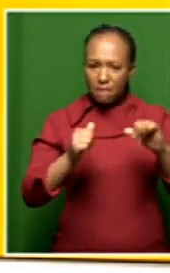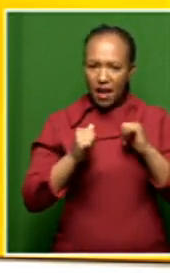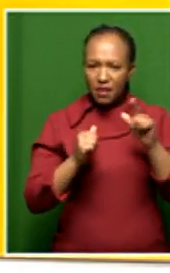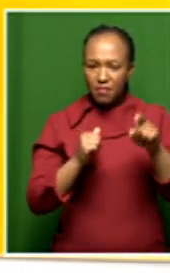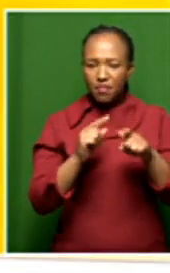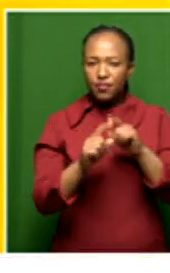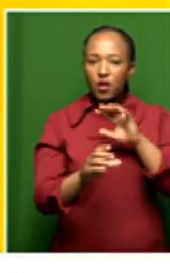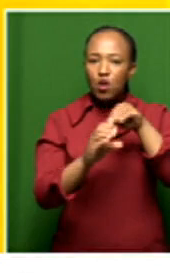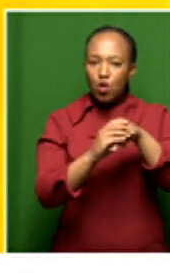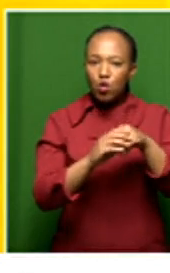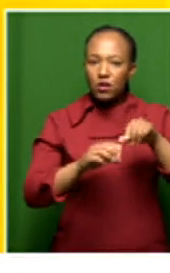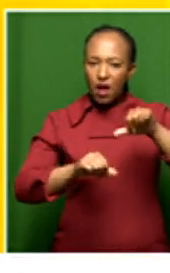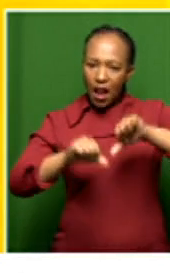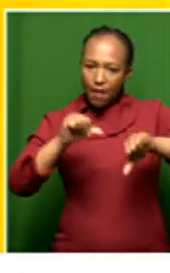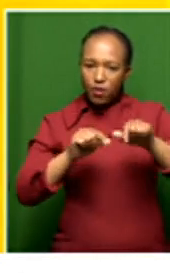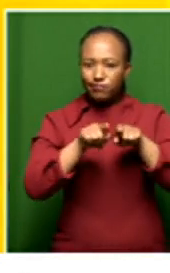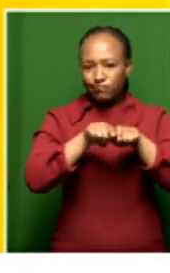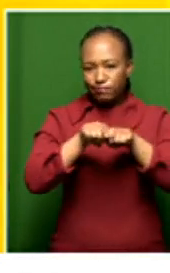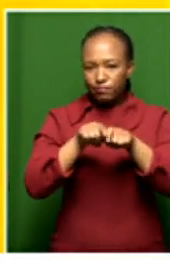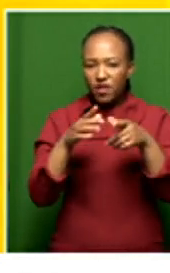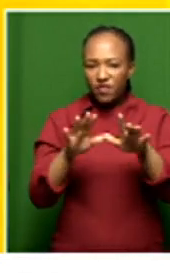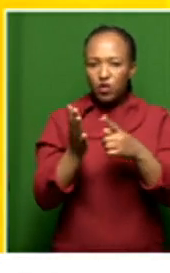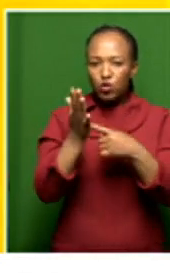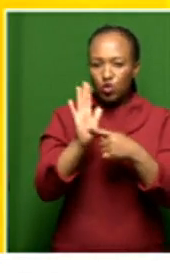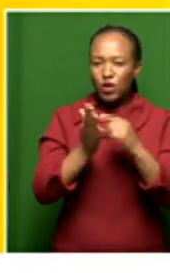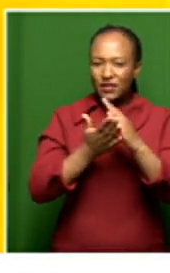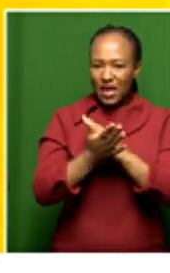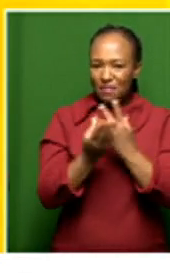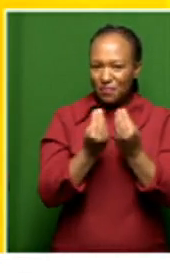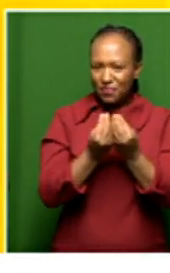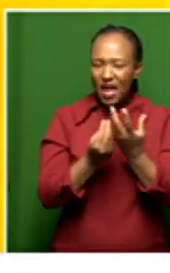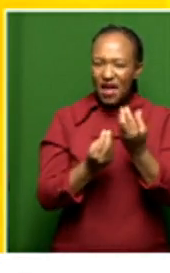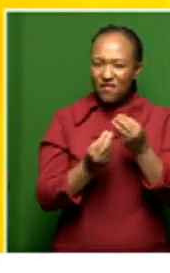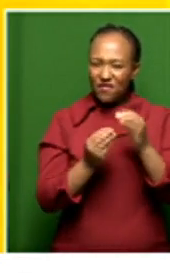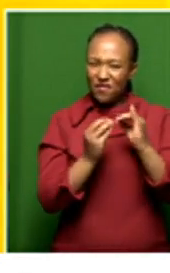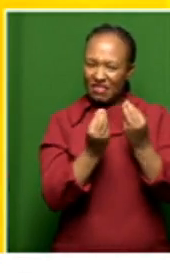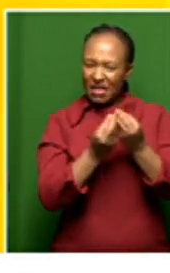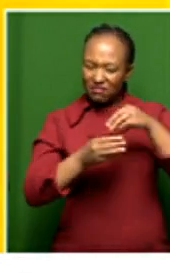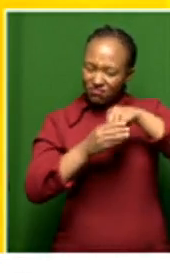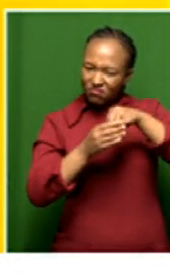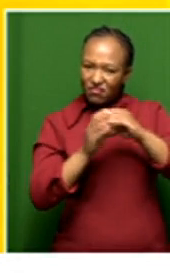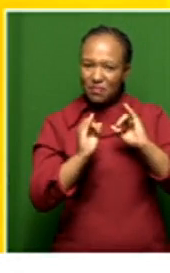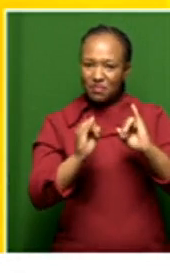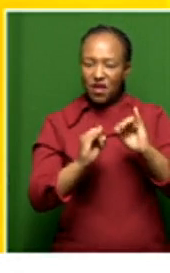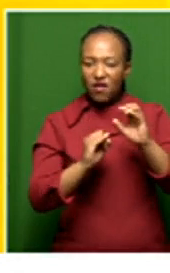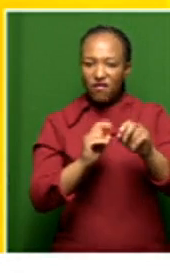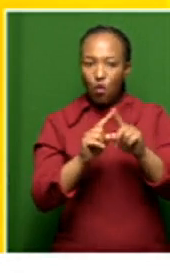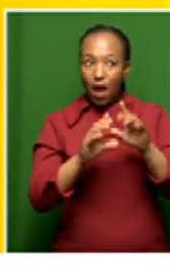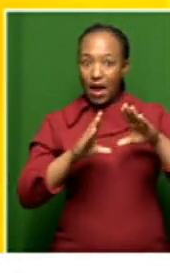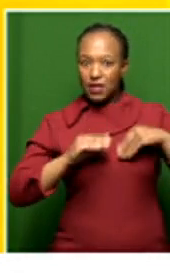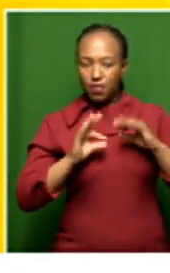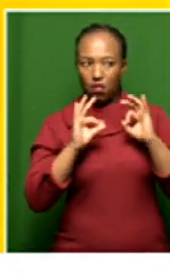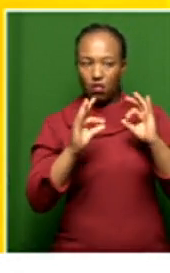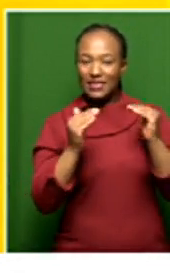control, including laboratory testing, has revealed some items contain toxins outside of acceptable